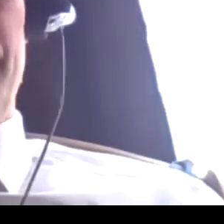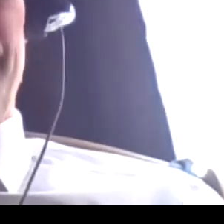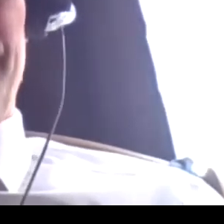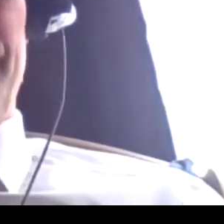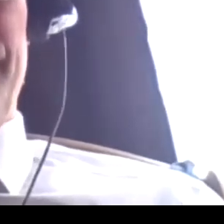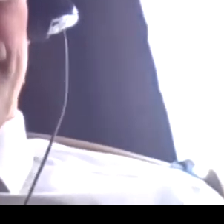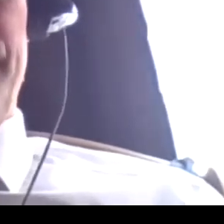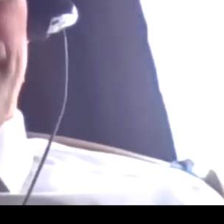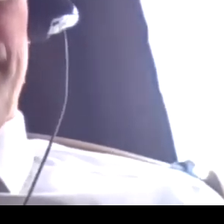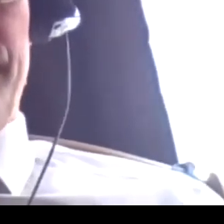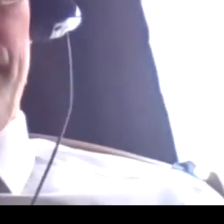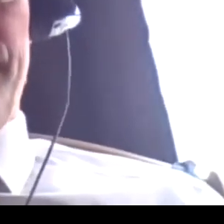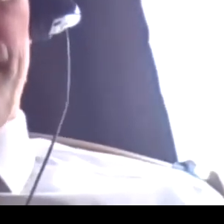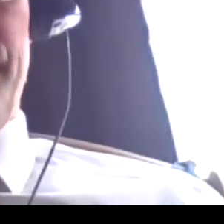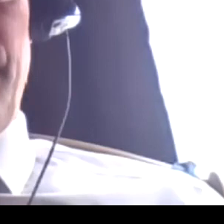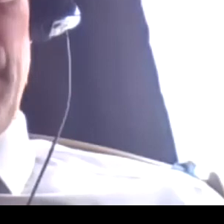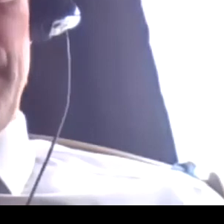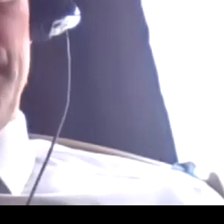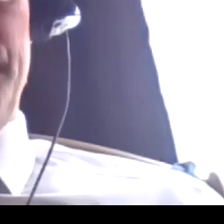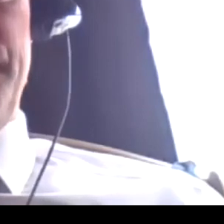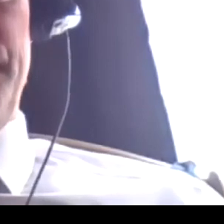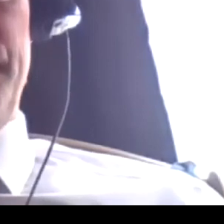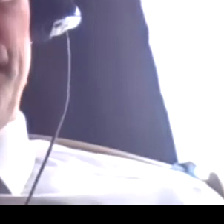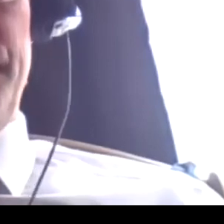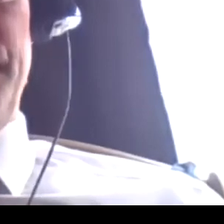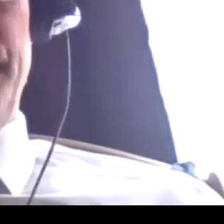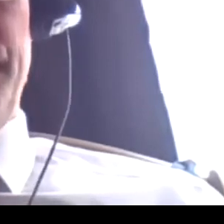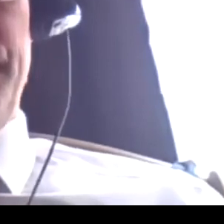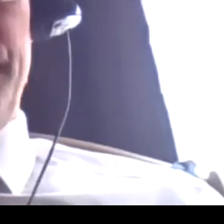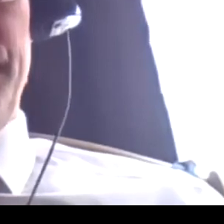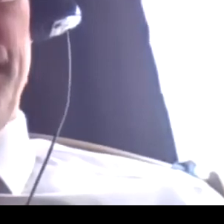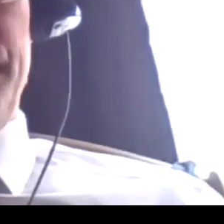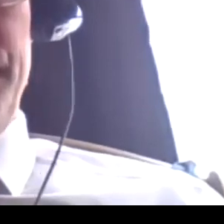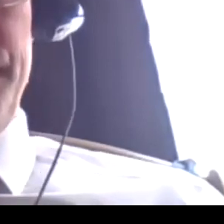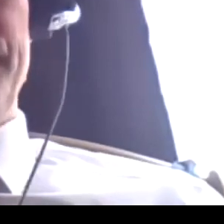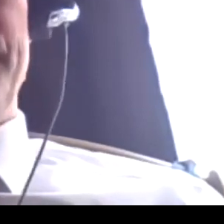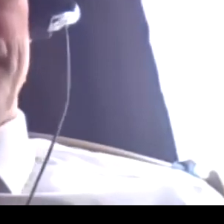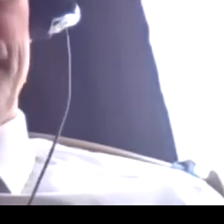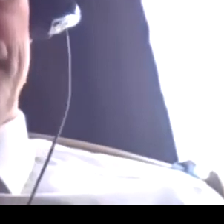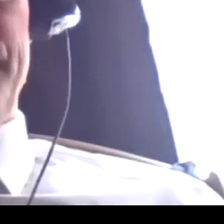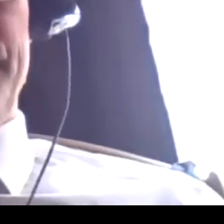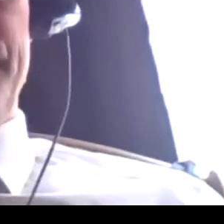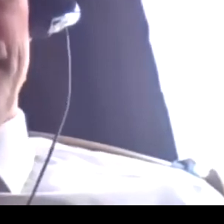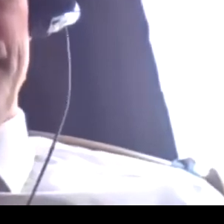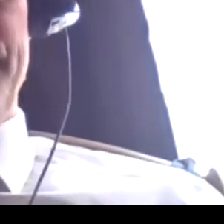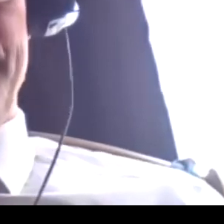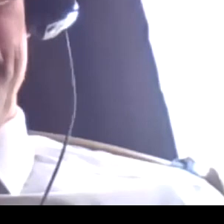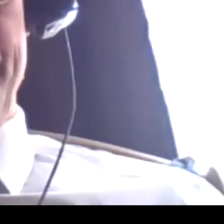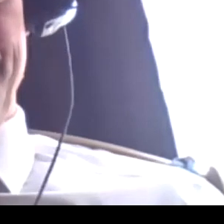everybody. Look to disabilitycompendium.org for updates on all the slides and all the